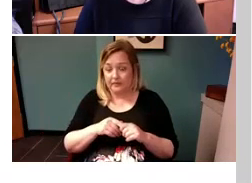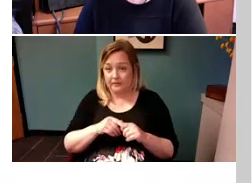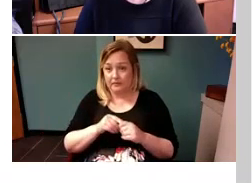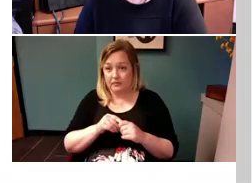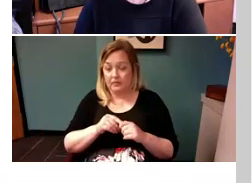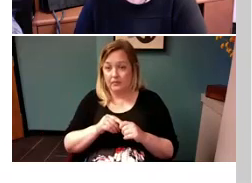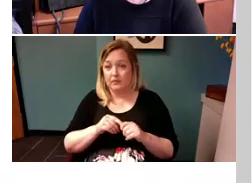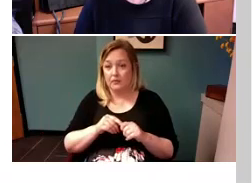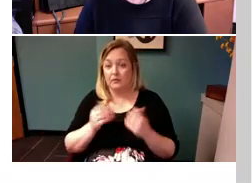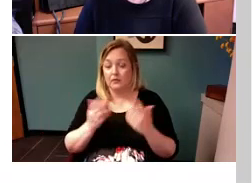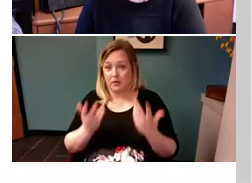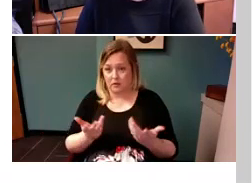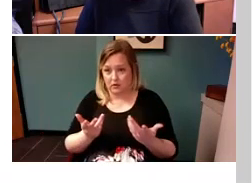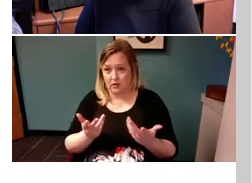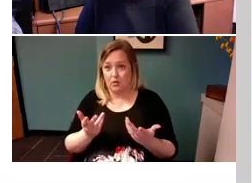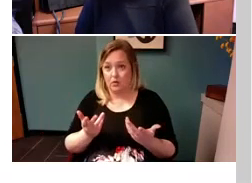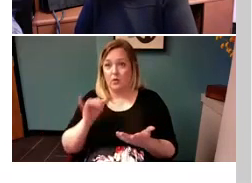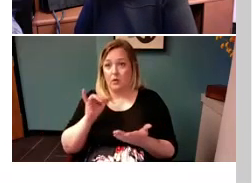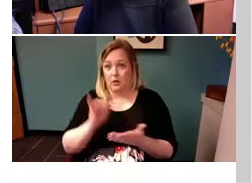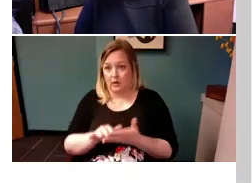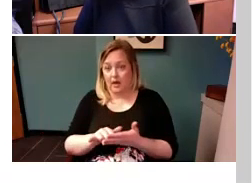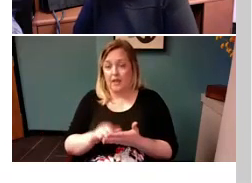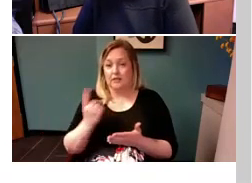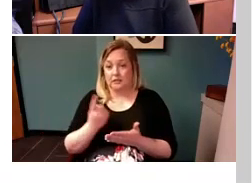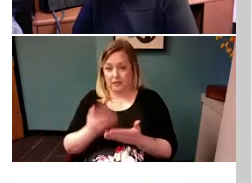Parvez, that is the thing that I'm going to come to. So,